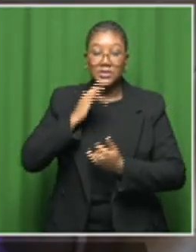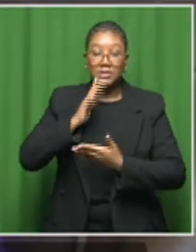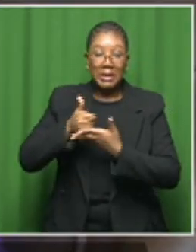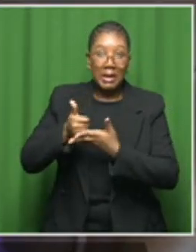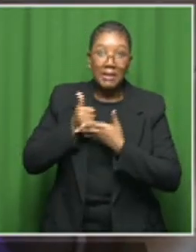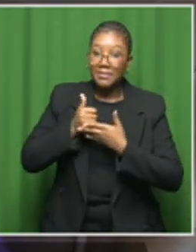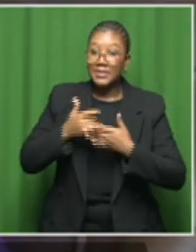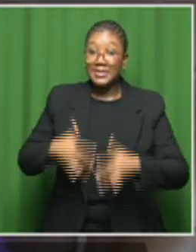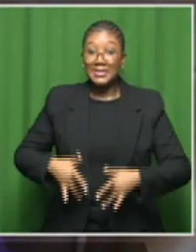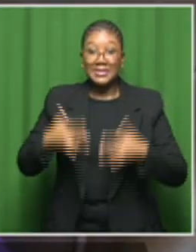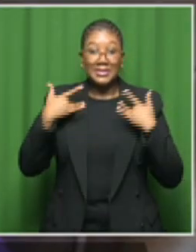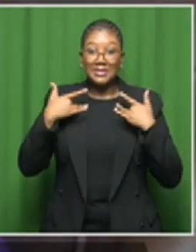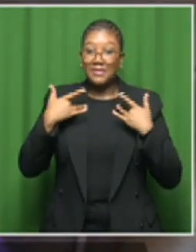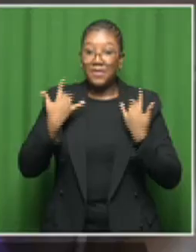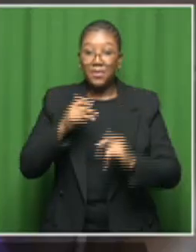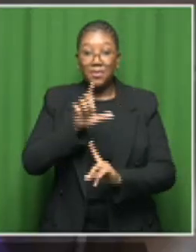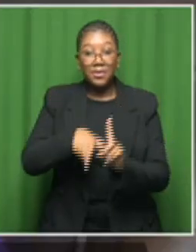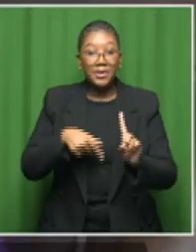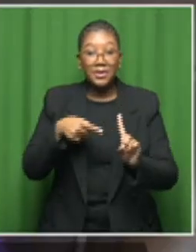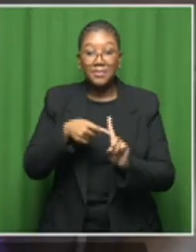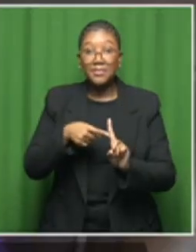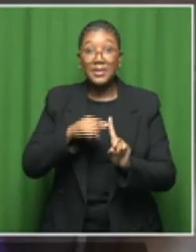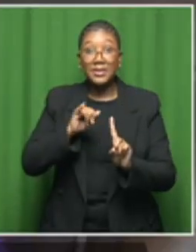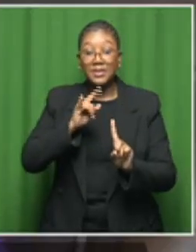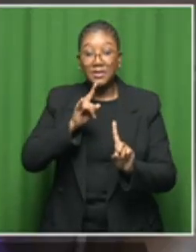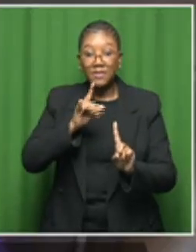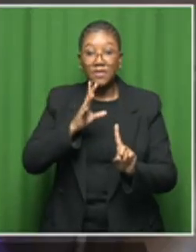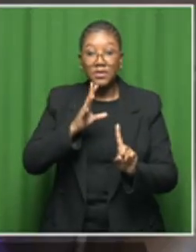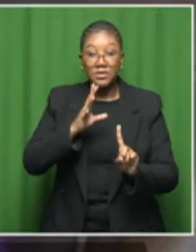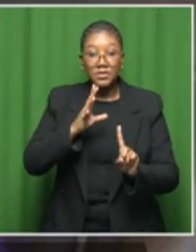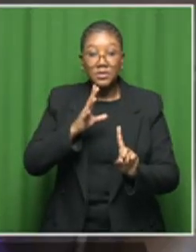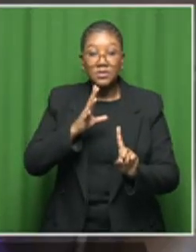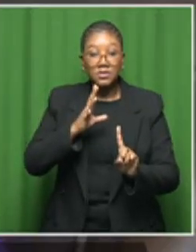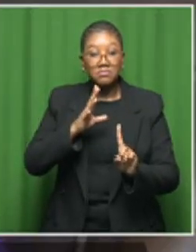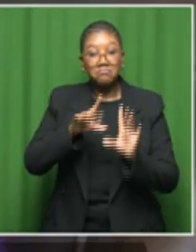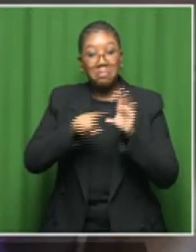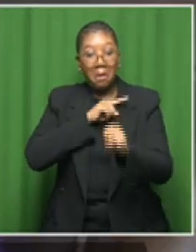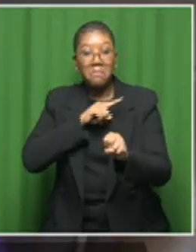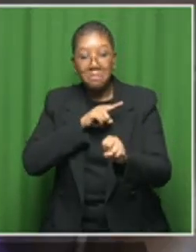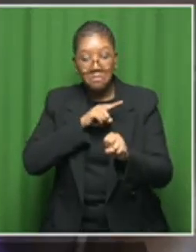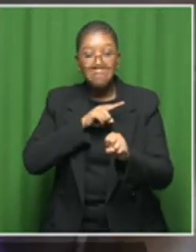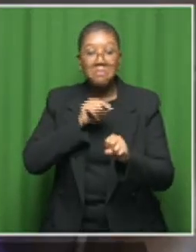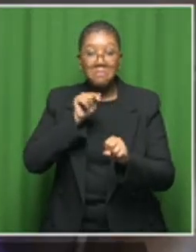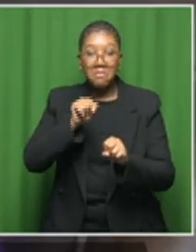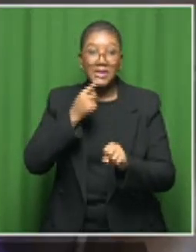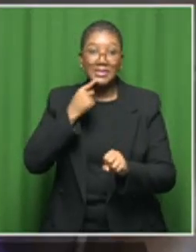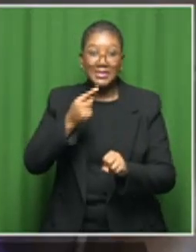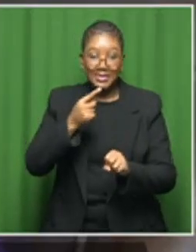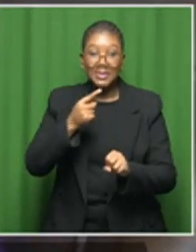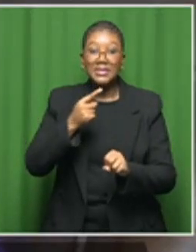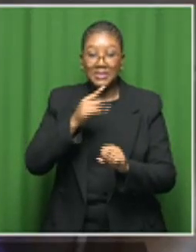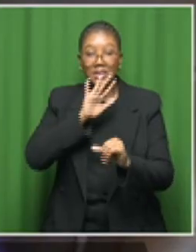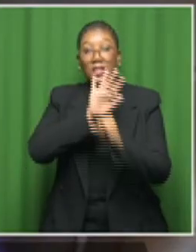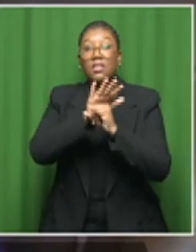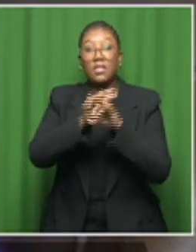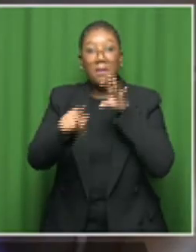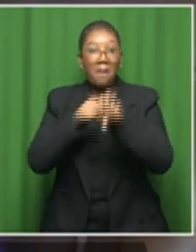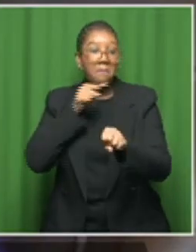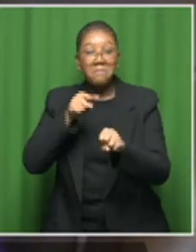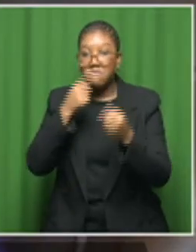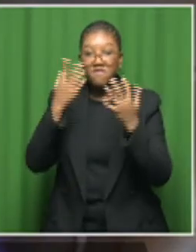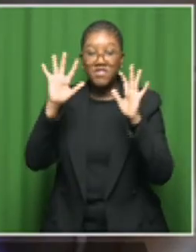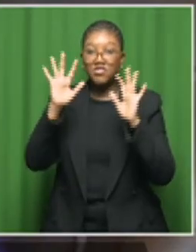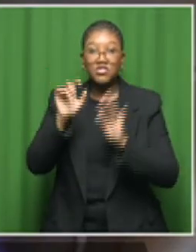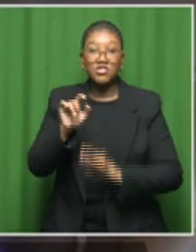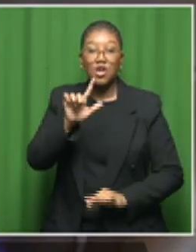evening just saw me. And because of the symptoms that I had presented, she immediately said to me, you've got lupus. And the other